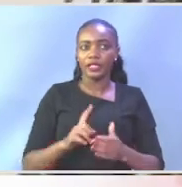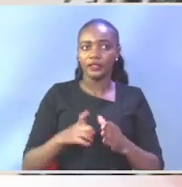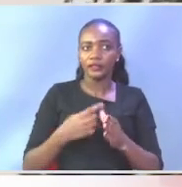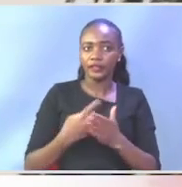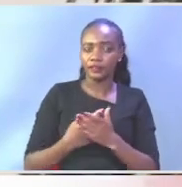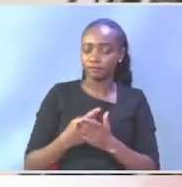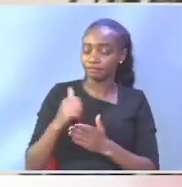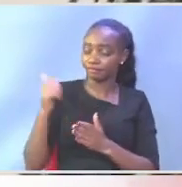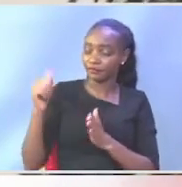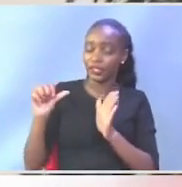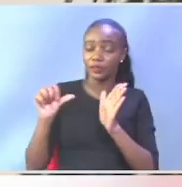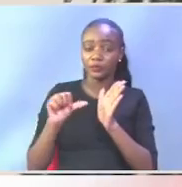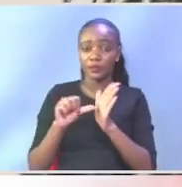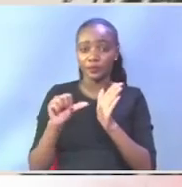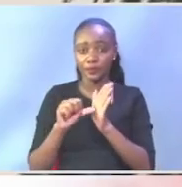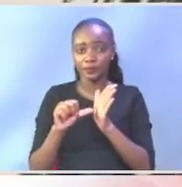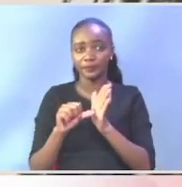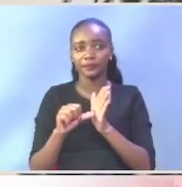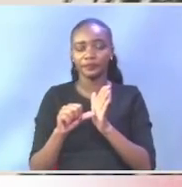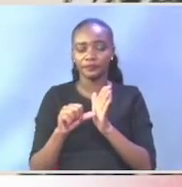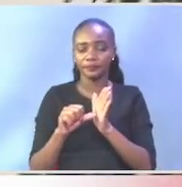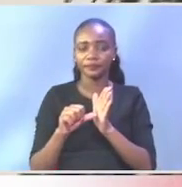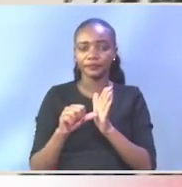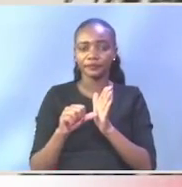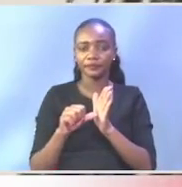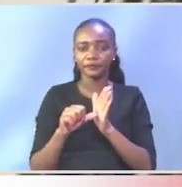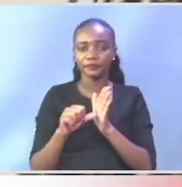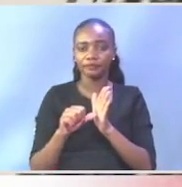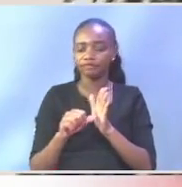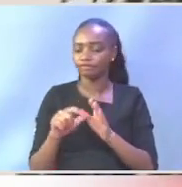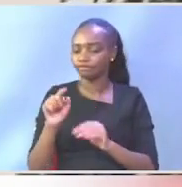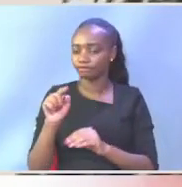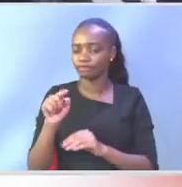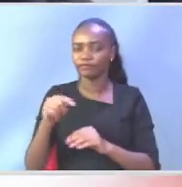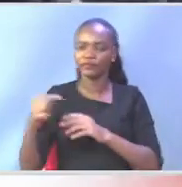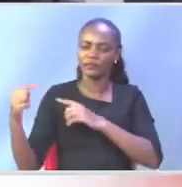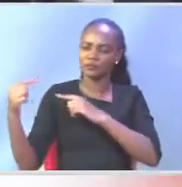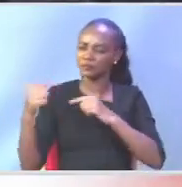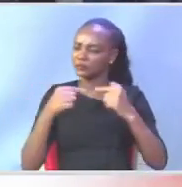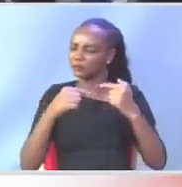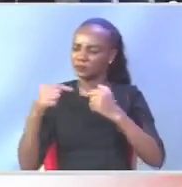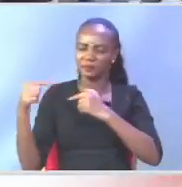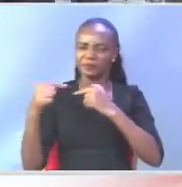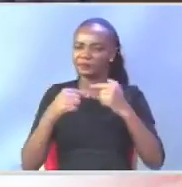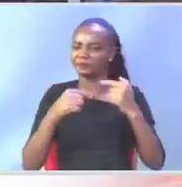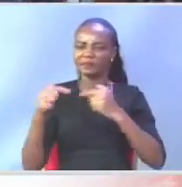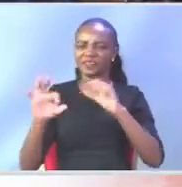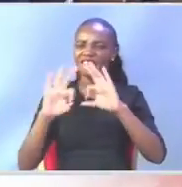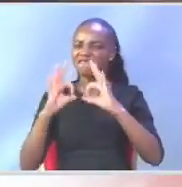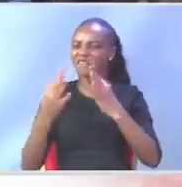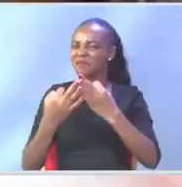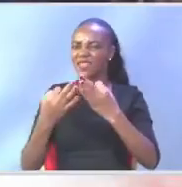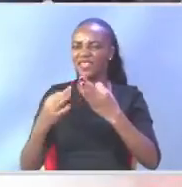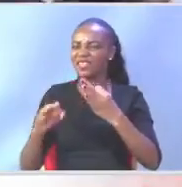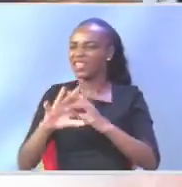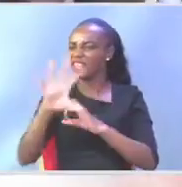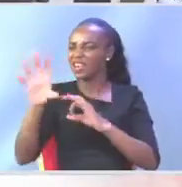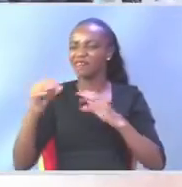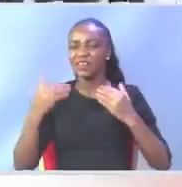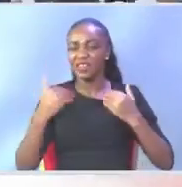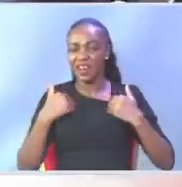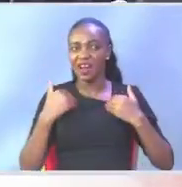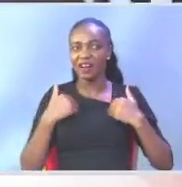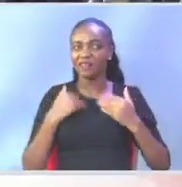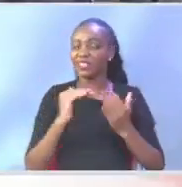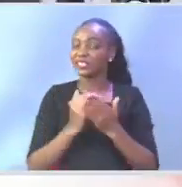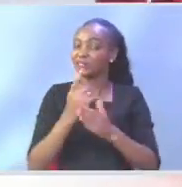la nguvu za kiume na uzazi kwa ujumla ni chanzo cha mgogoro katika familia nyingi za Kiafrika, na mara nyingi msongo wa